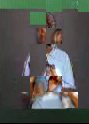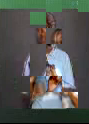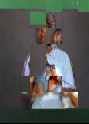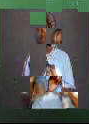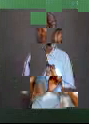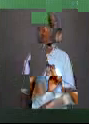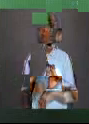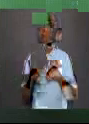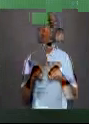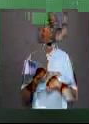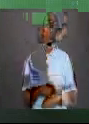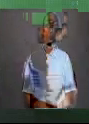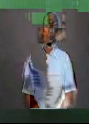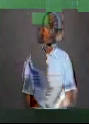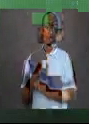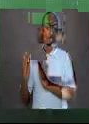Students.